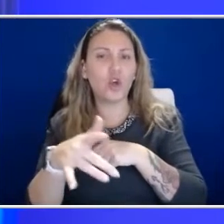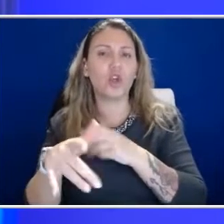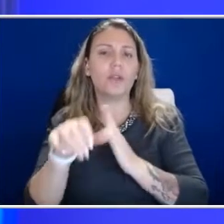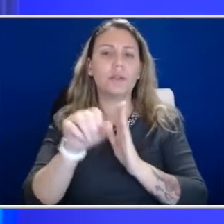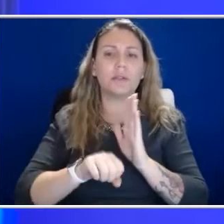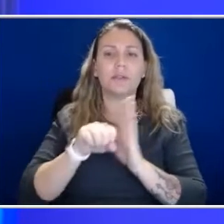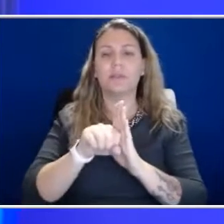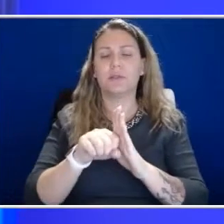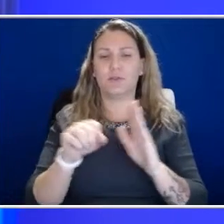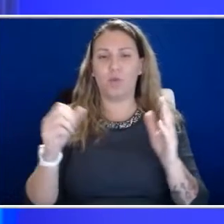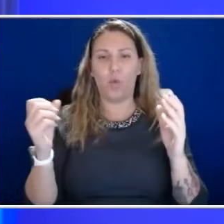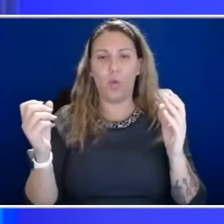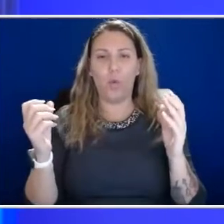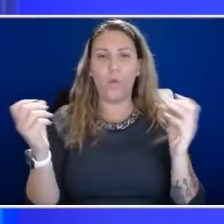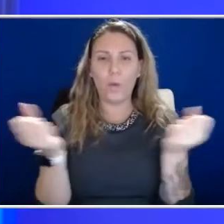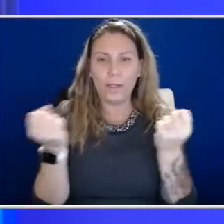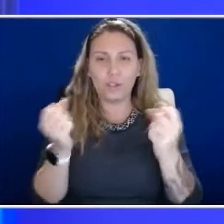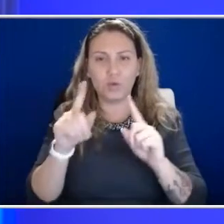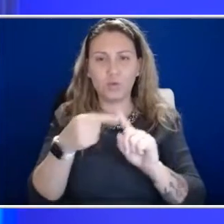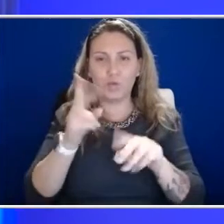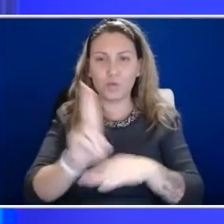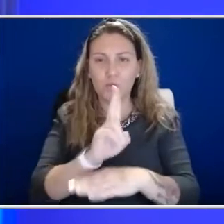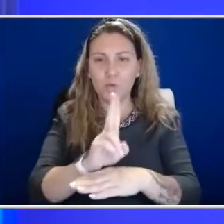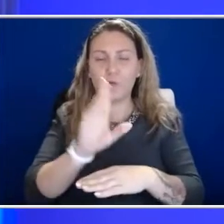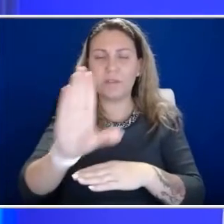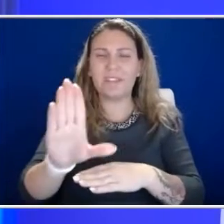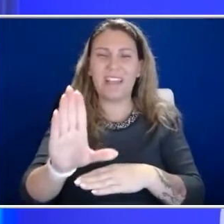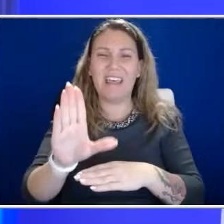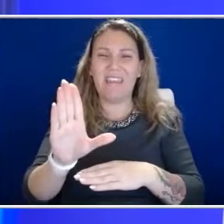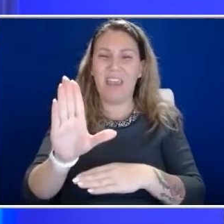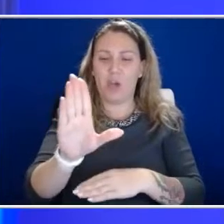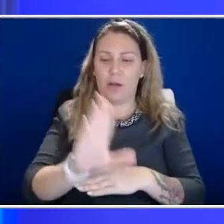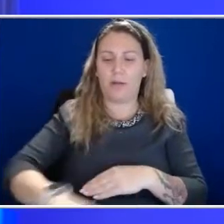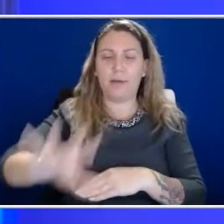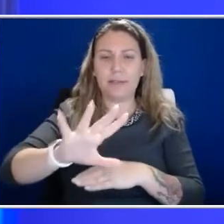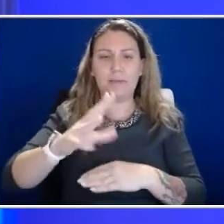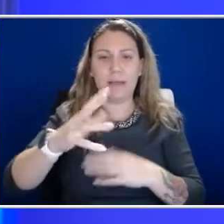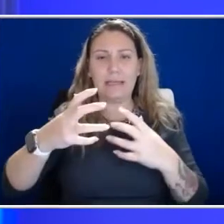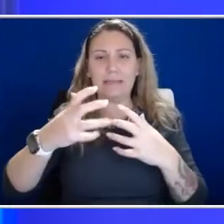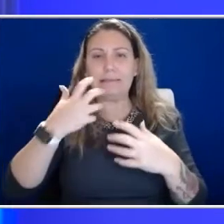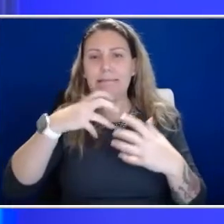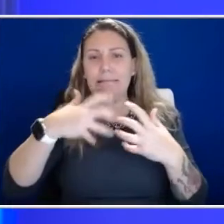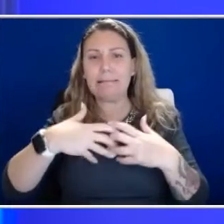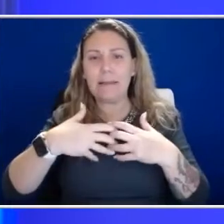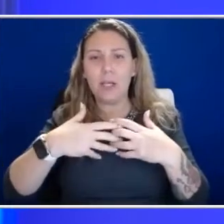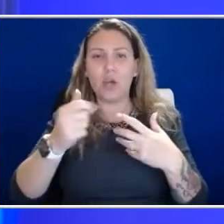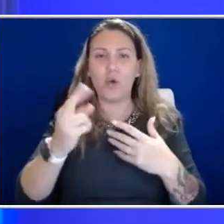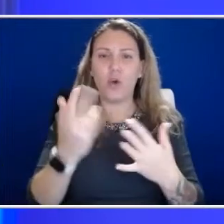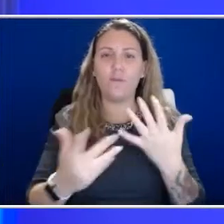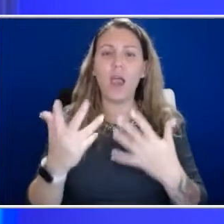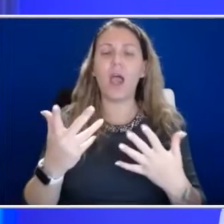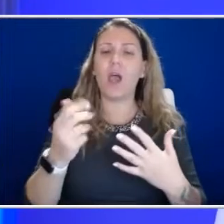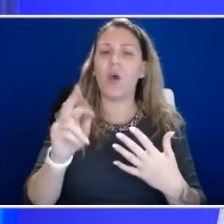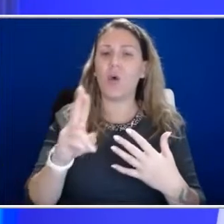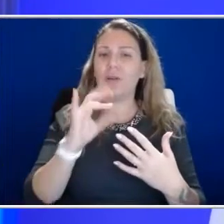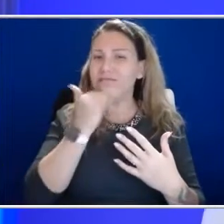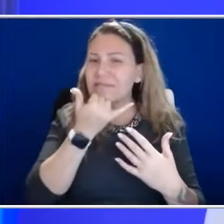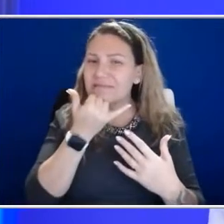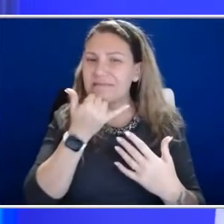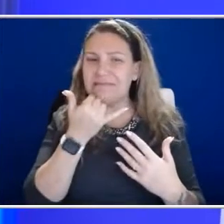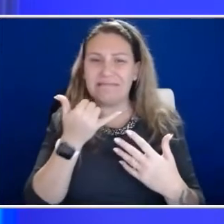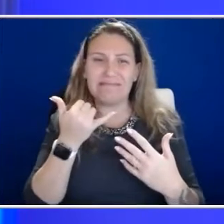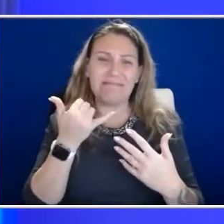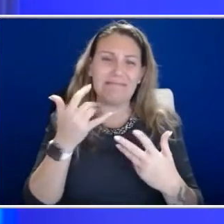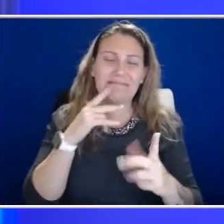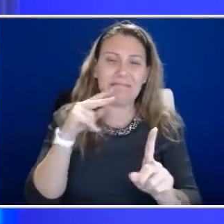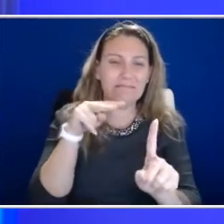when people start using their space heater, or there is some fire, or there is some malfunctioning kind of in their